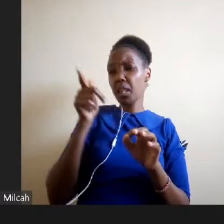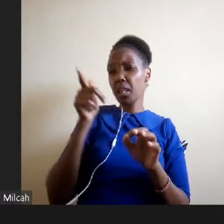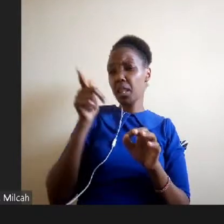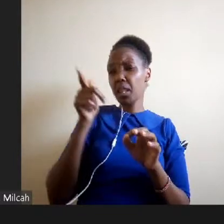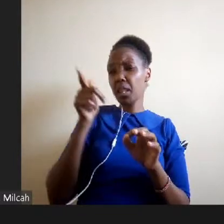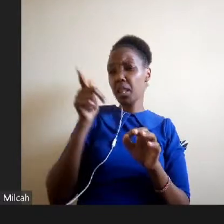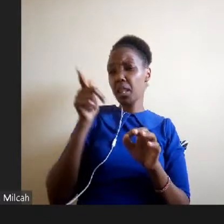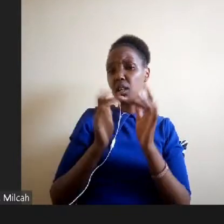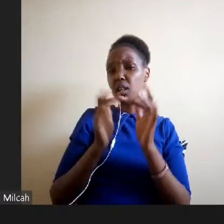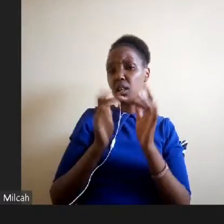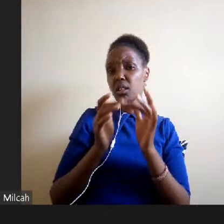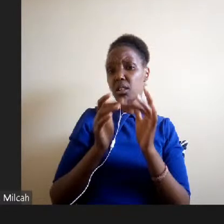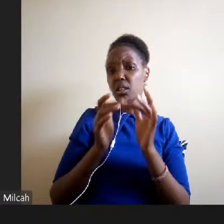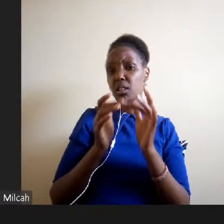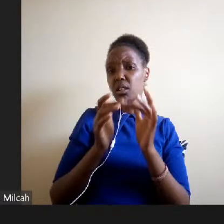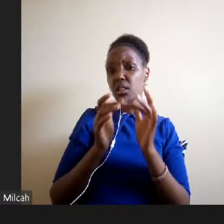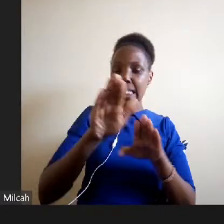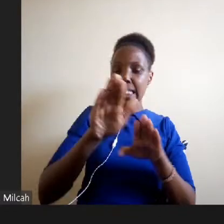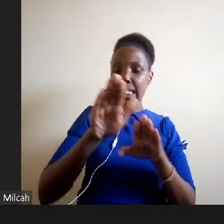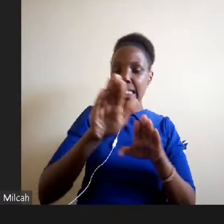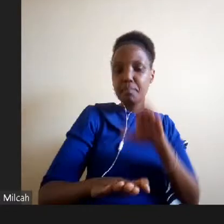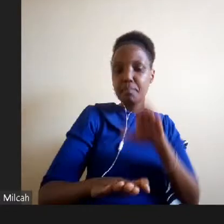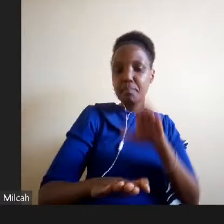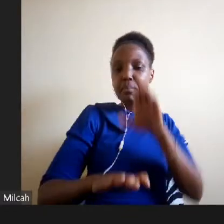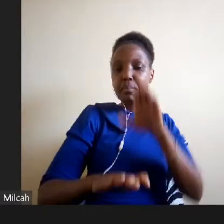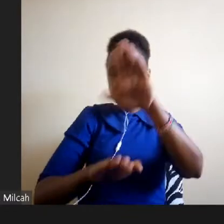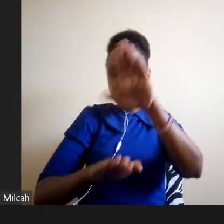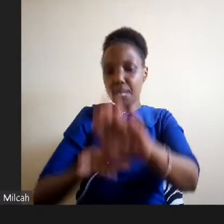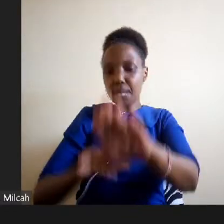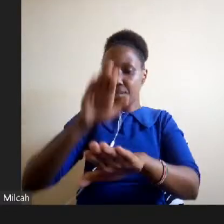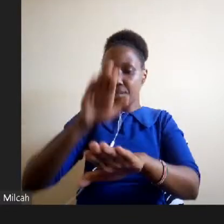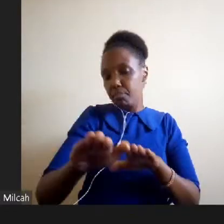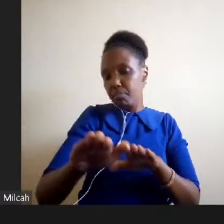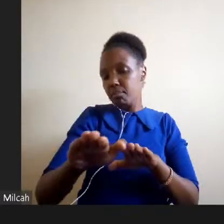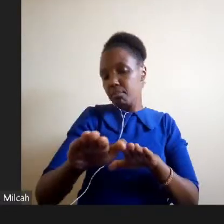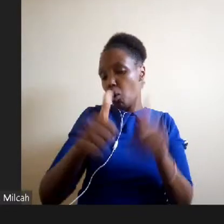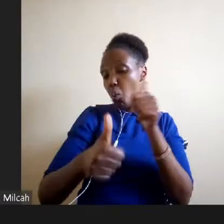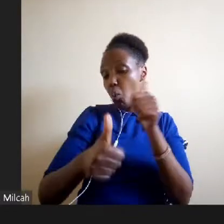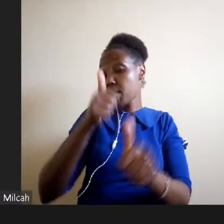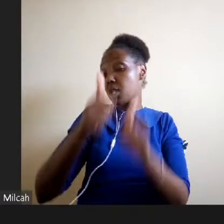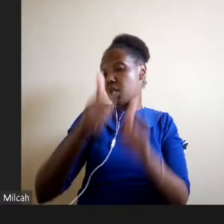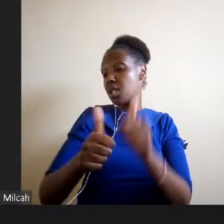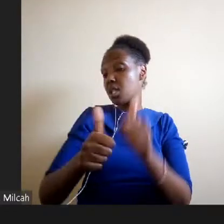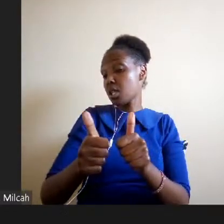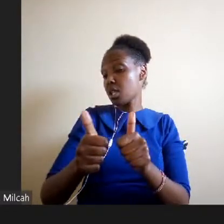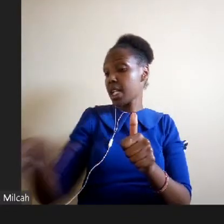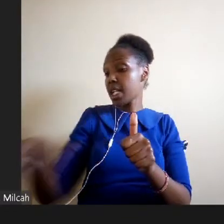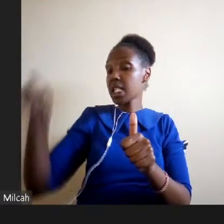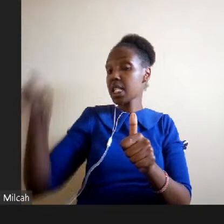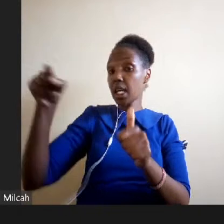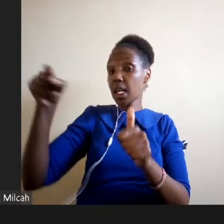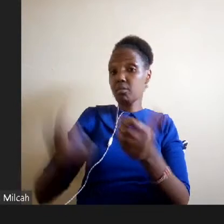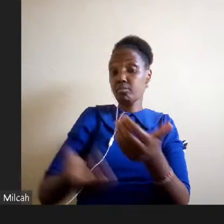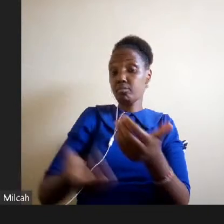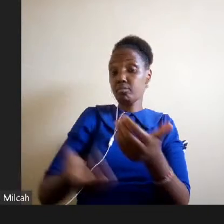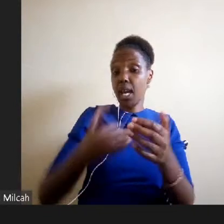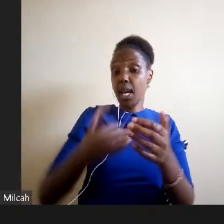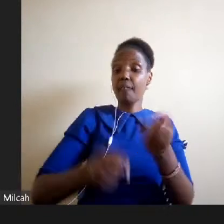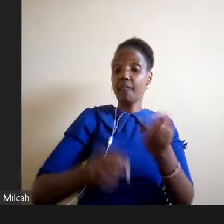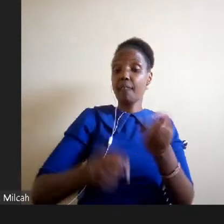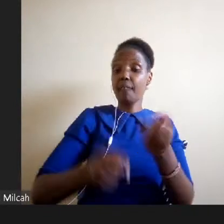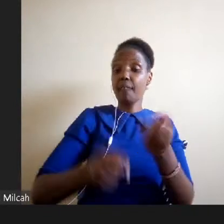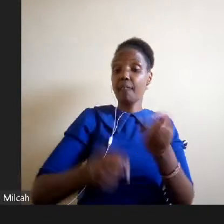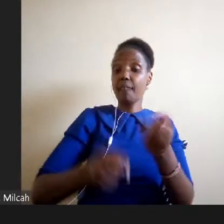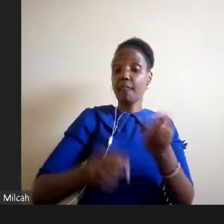very simple steps that they can take to cope and to look for support. And so we need to be able to look at the do's and the